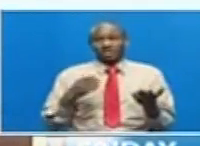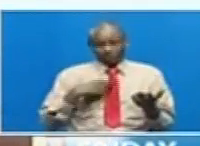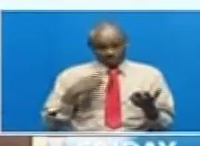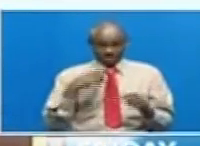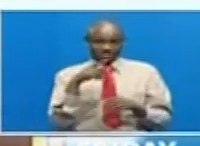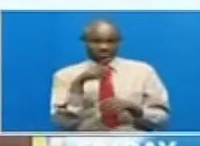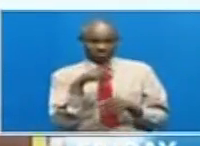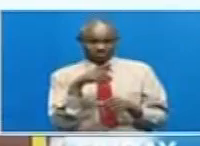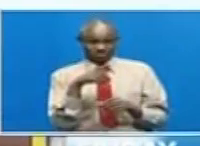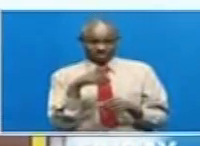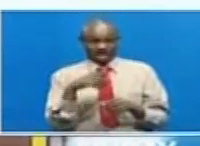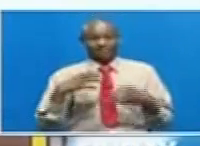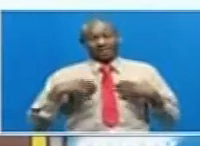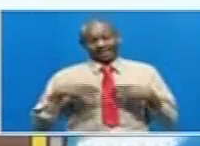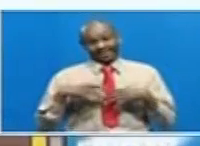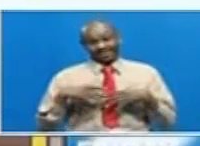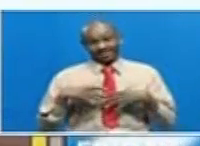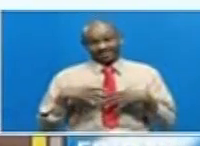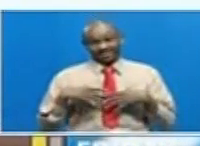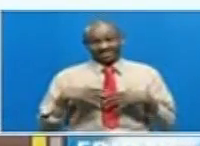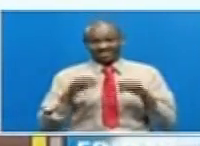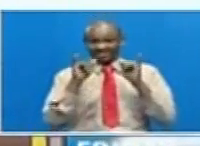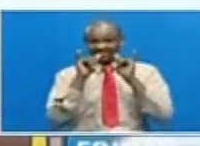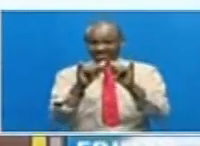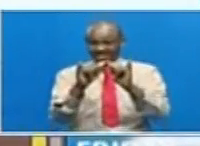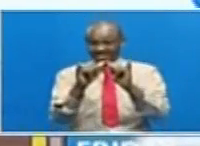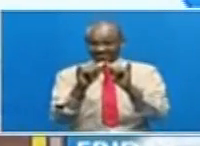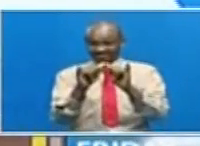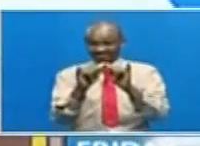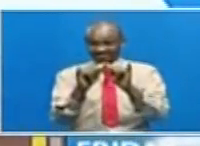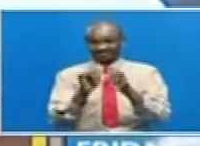take a break. Stay tuned. Okay?